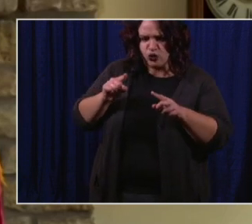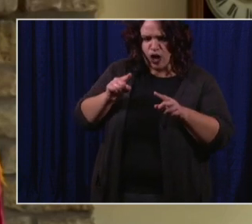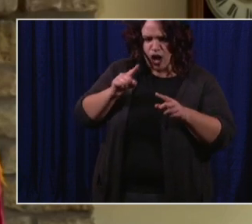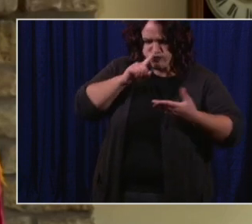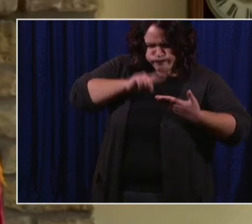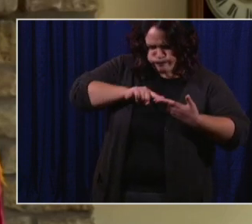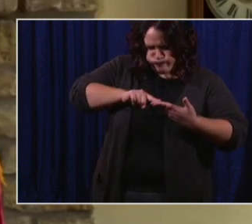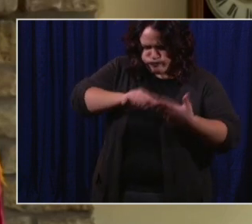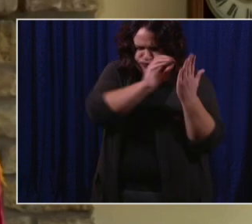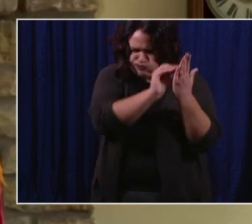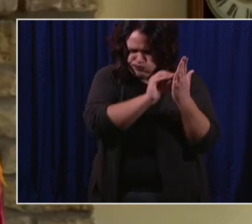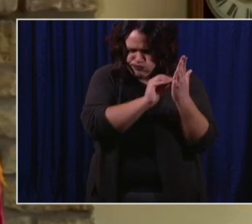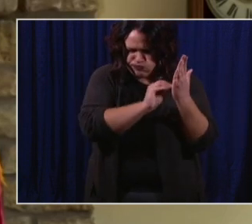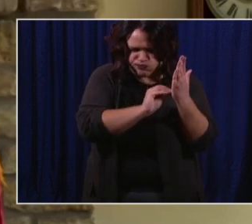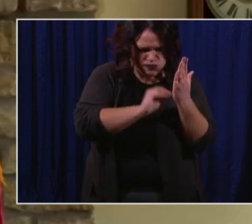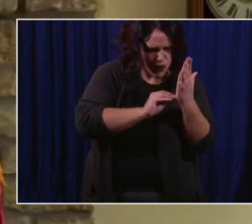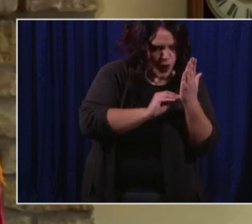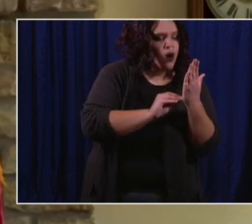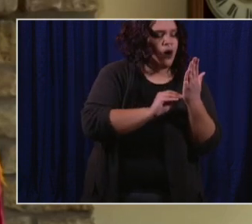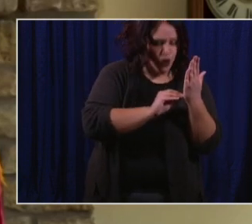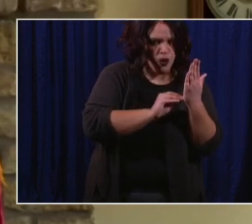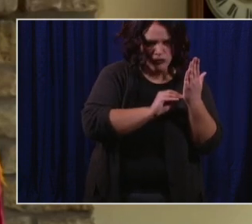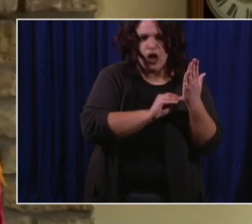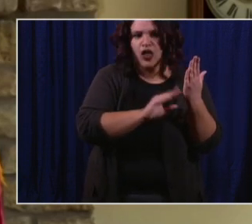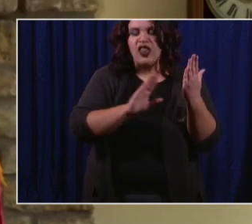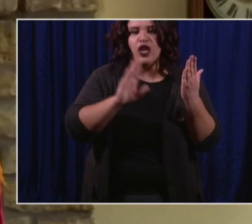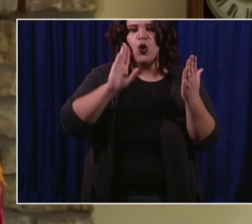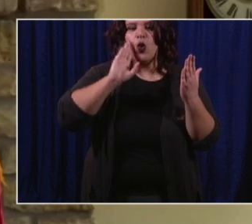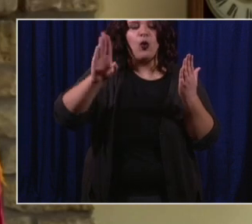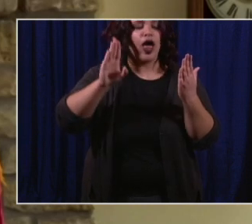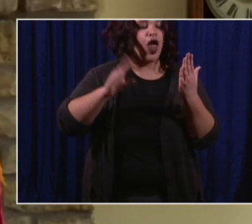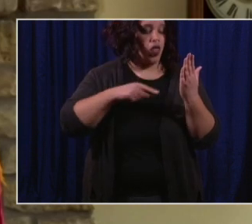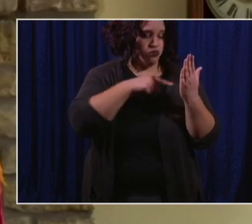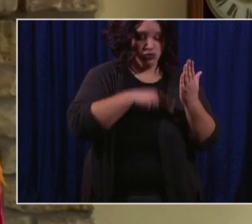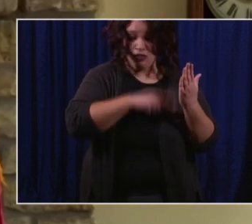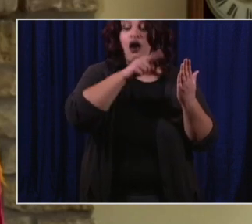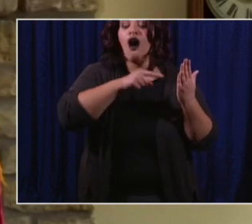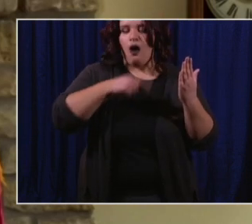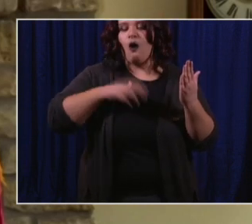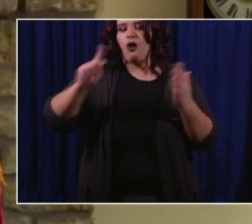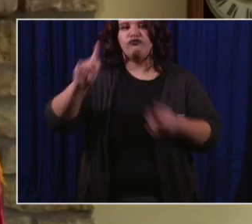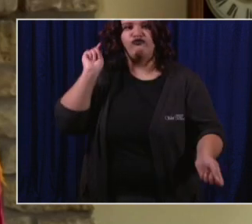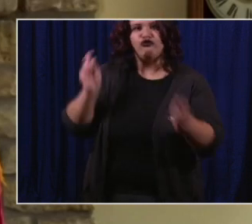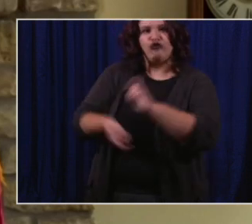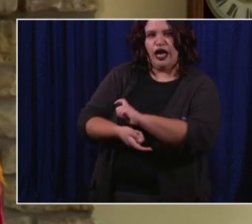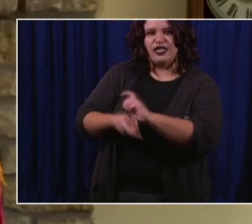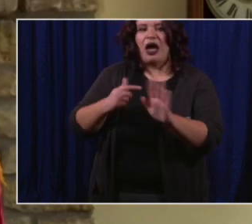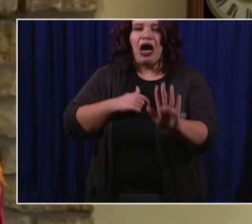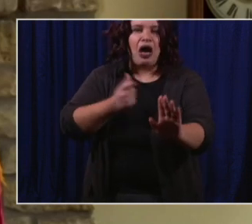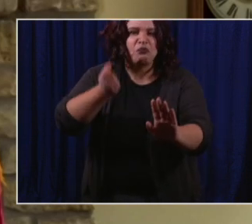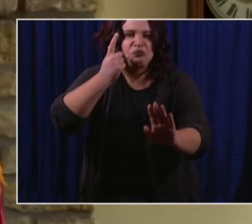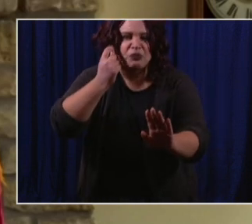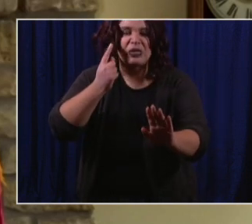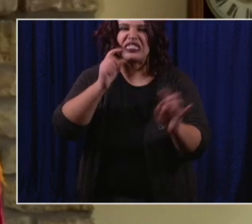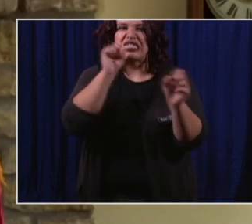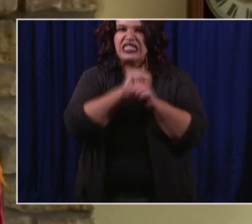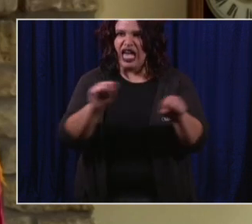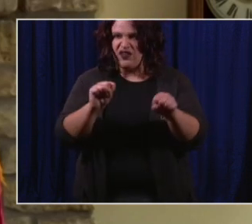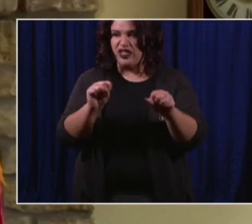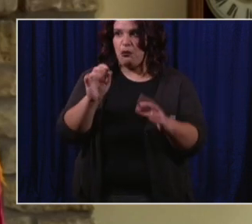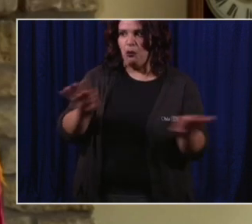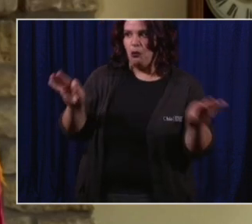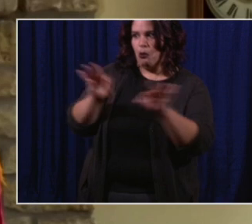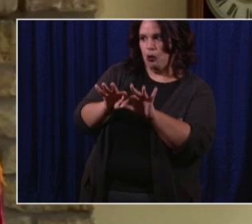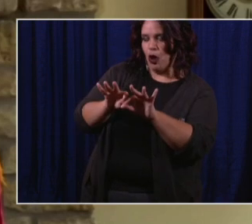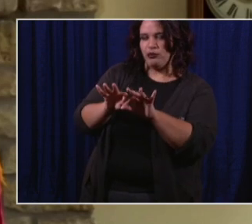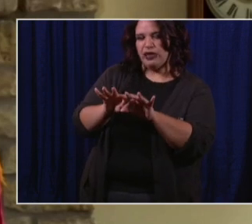are talking to you about when this could possibly change? Understanding that you're trying to balance the safety, but also the sustainability